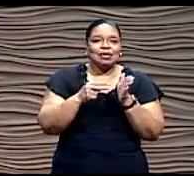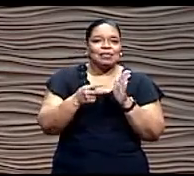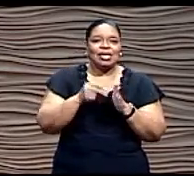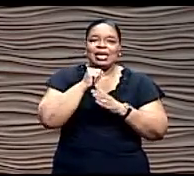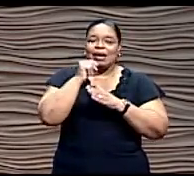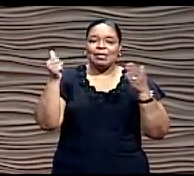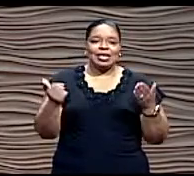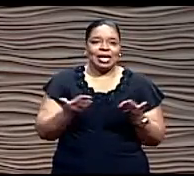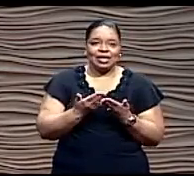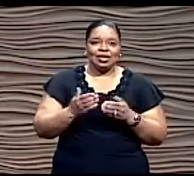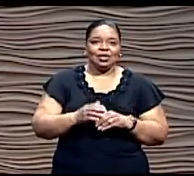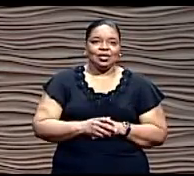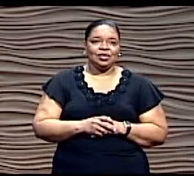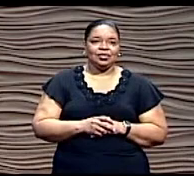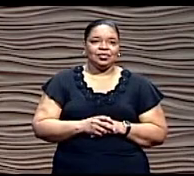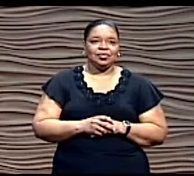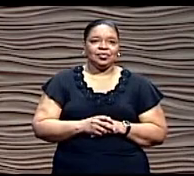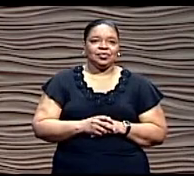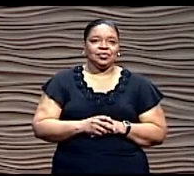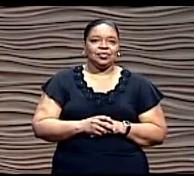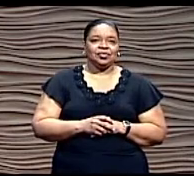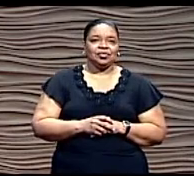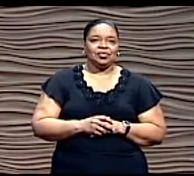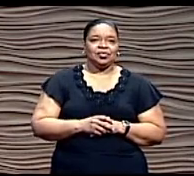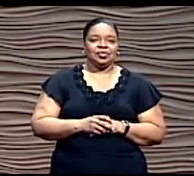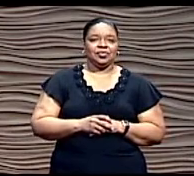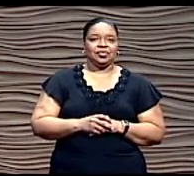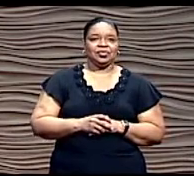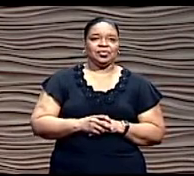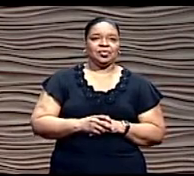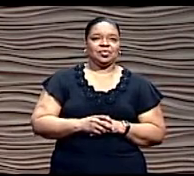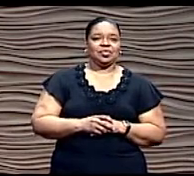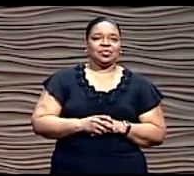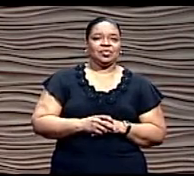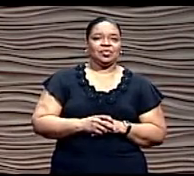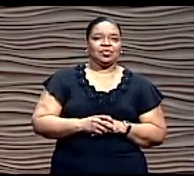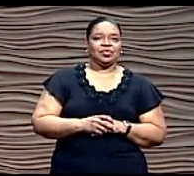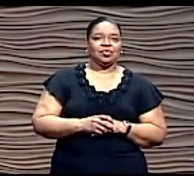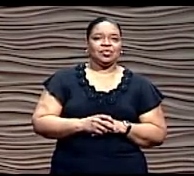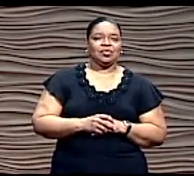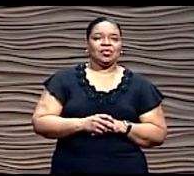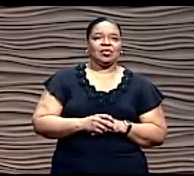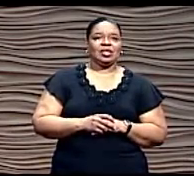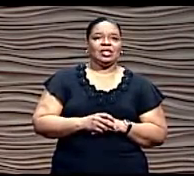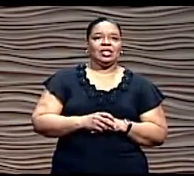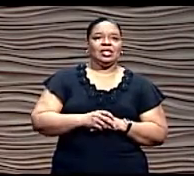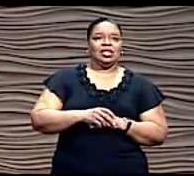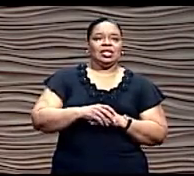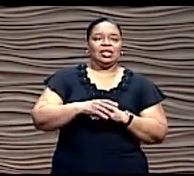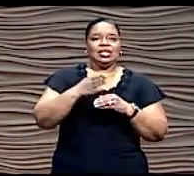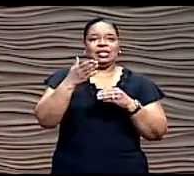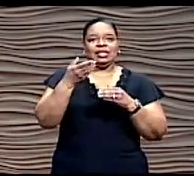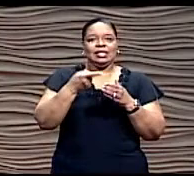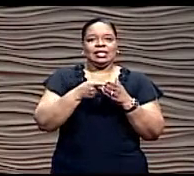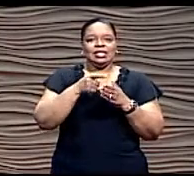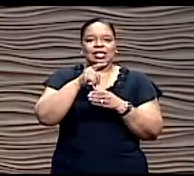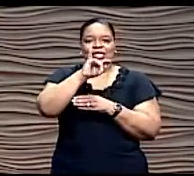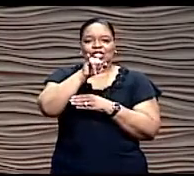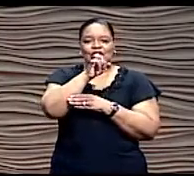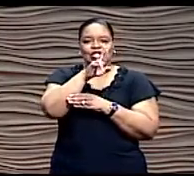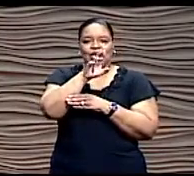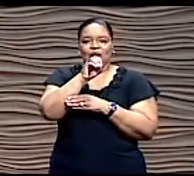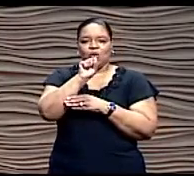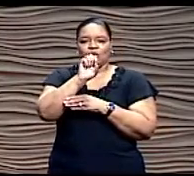I'm not here. The gyroscope gives us the image of this, a device that measures